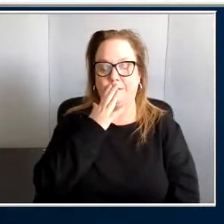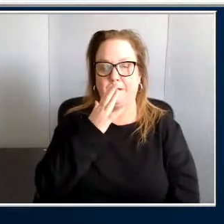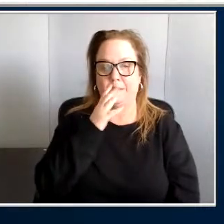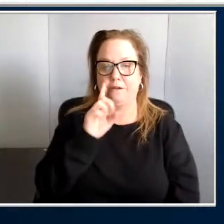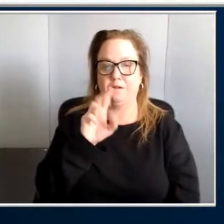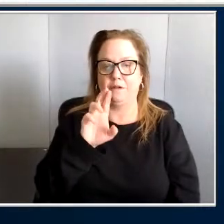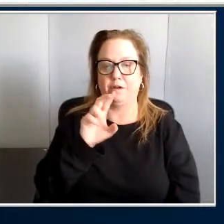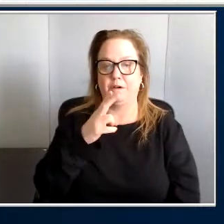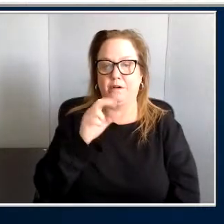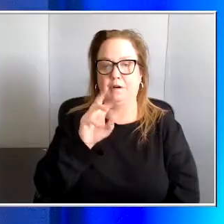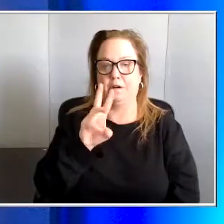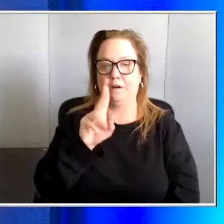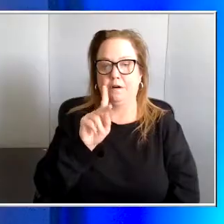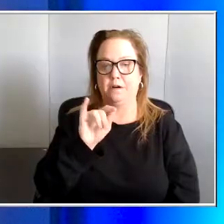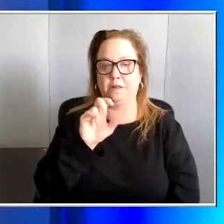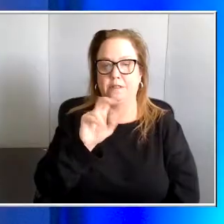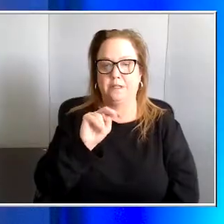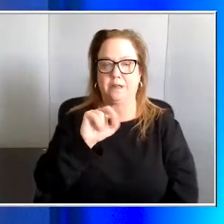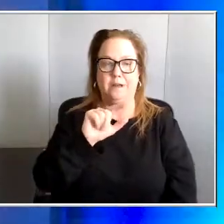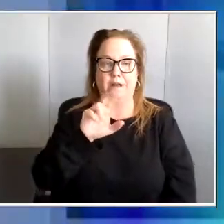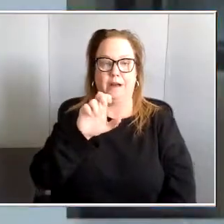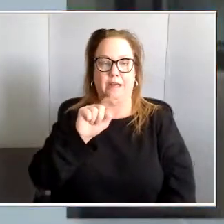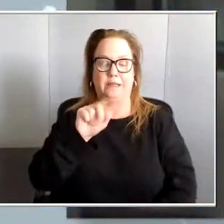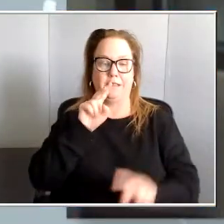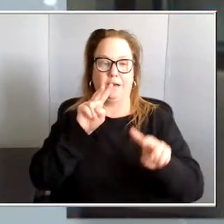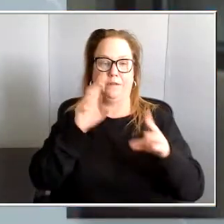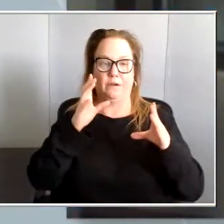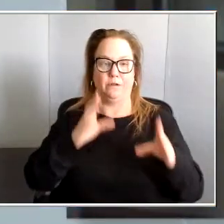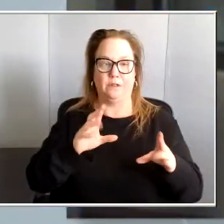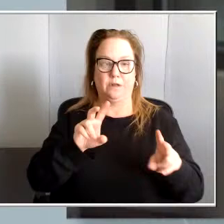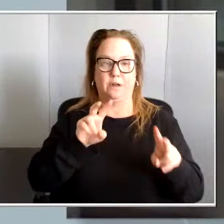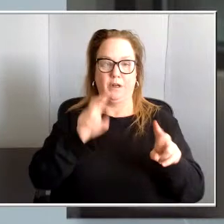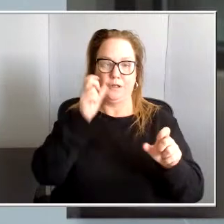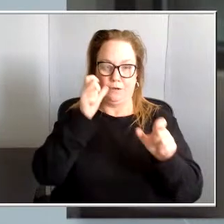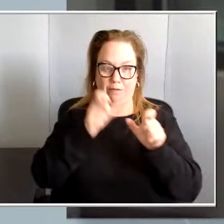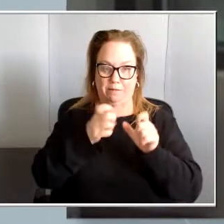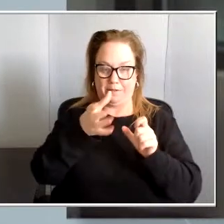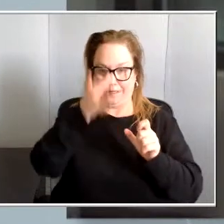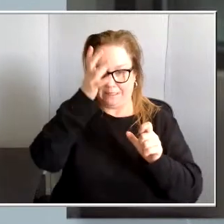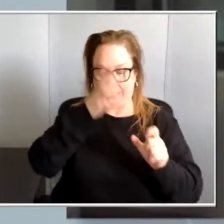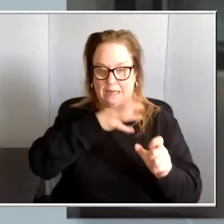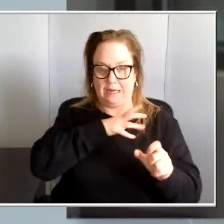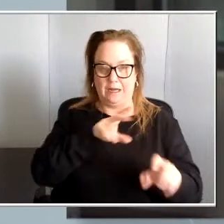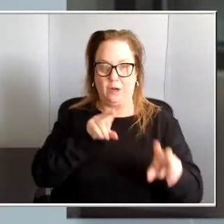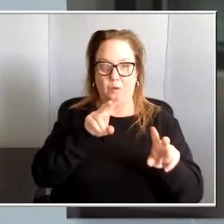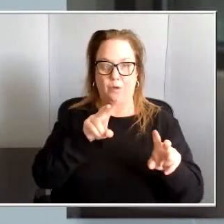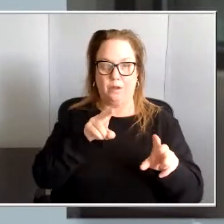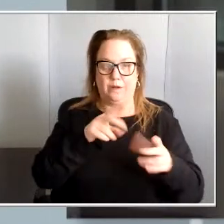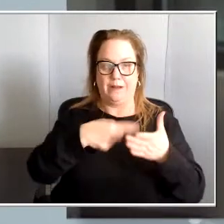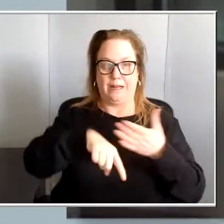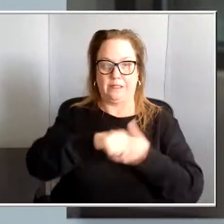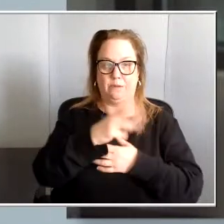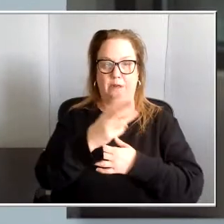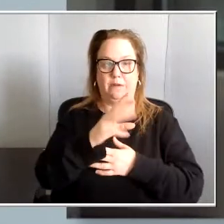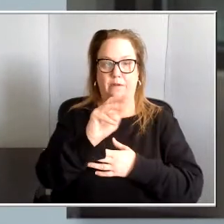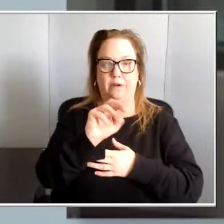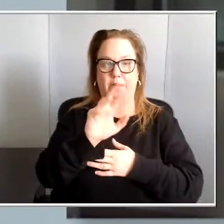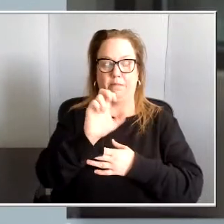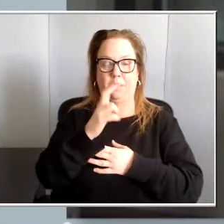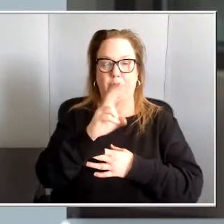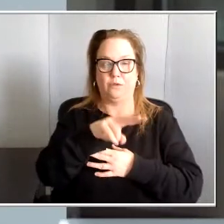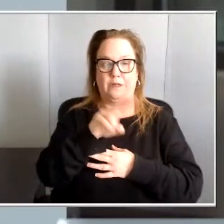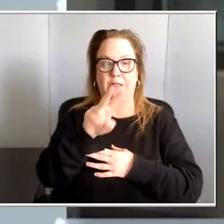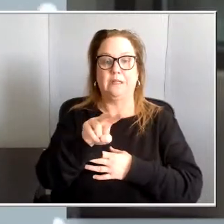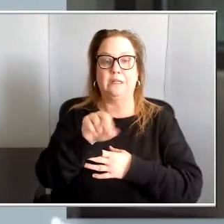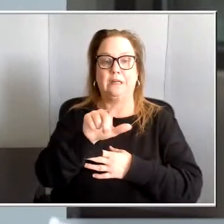Hawkinson, and our guests and our viewers. And looking ahead, do you remember this guy? We're looking forward to next Wednesday, March 22nd, when Dr. Lee